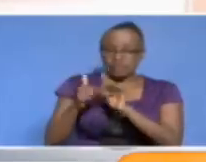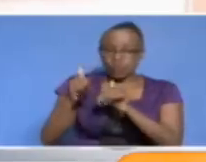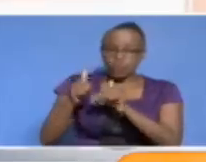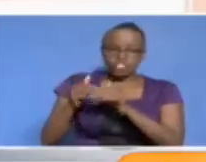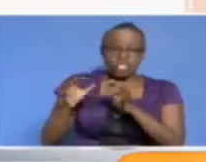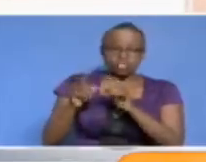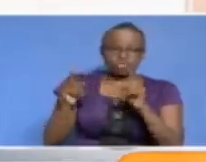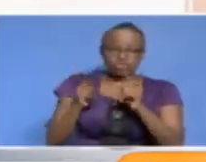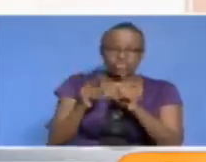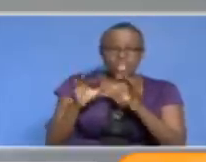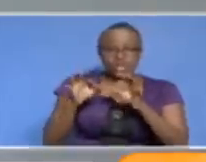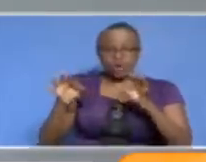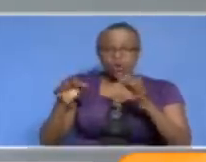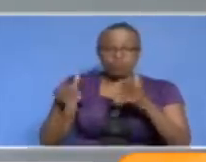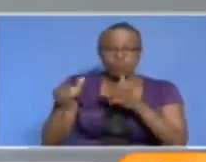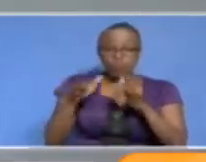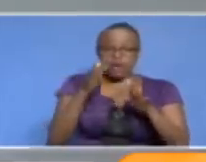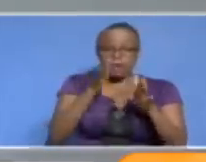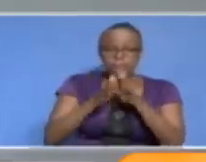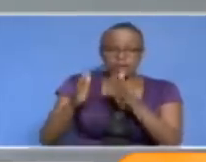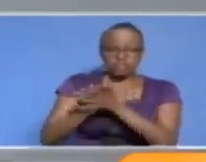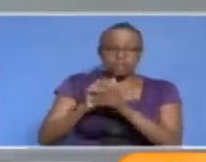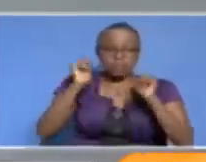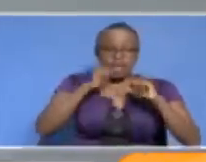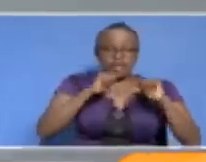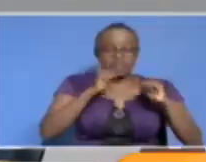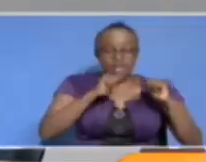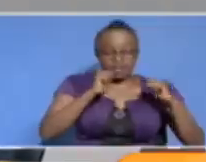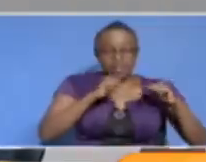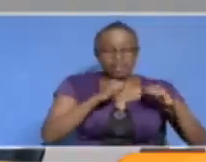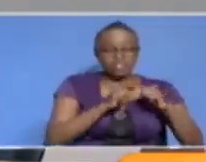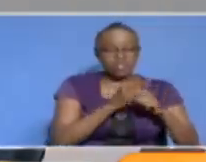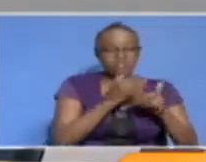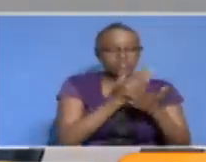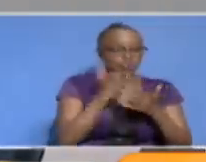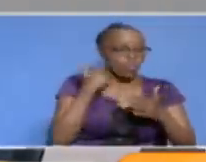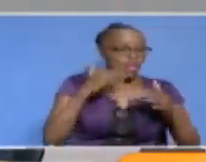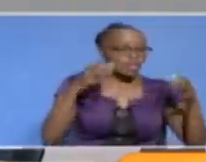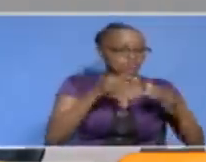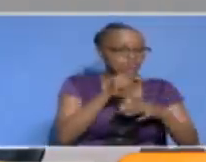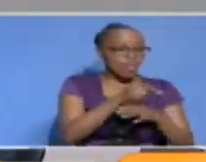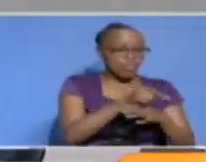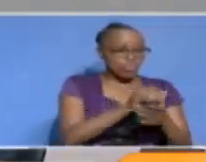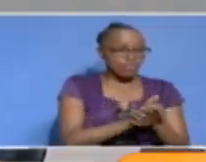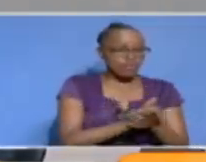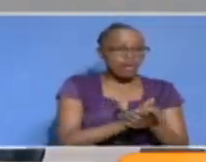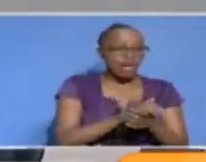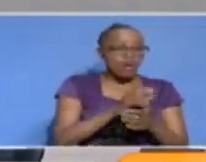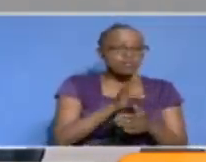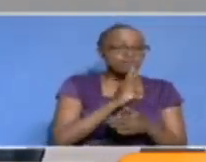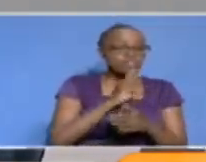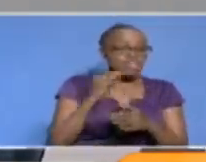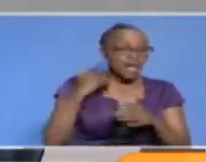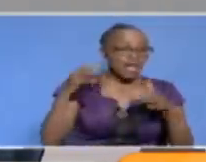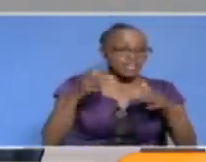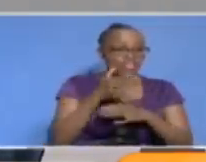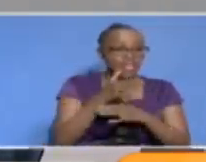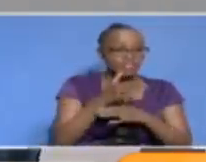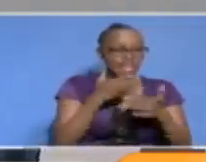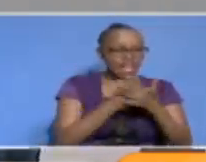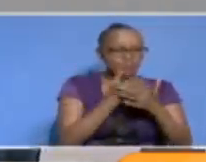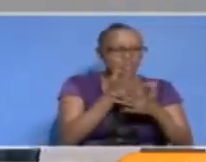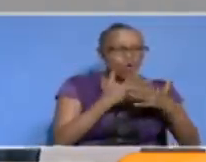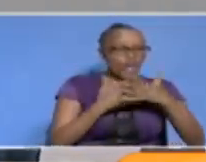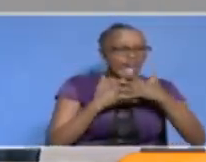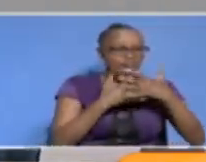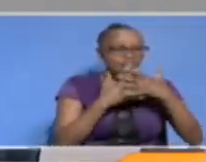have to mitigate this menace? I agree with this guy, Robert. Yeah, the cartels are there. And the water cartels are there. So far, we have arrested